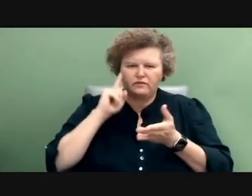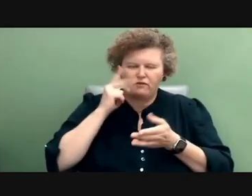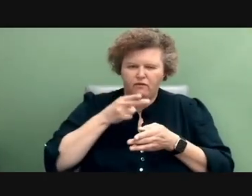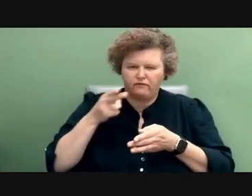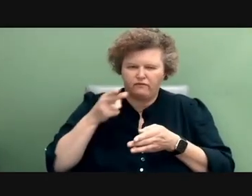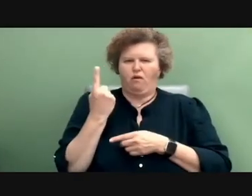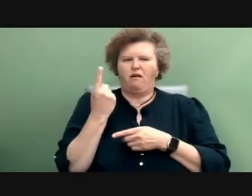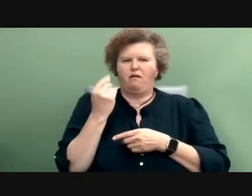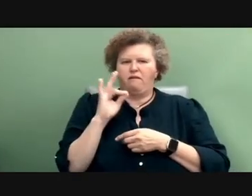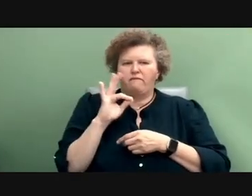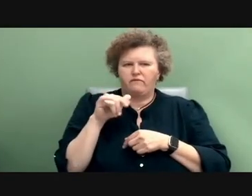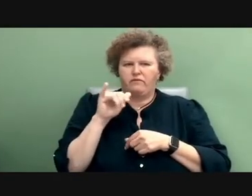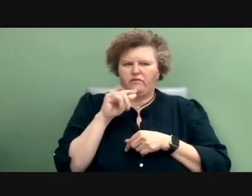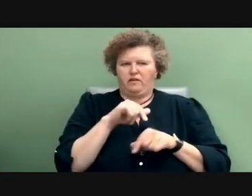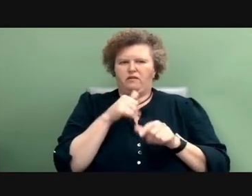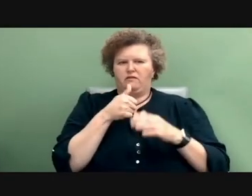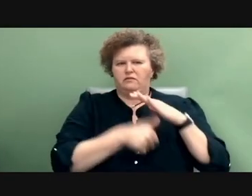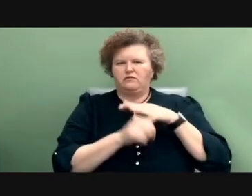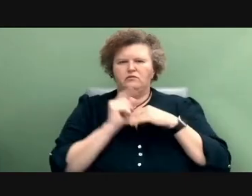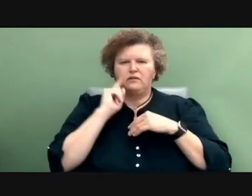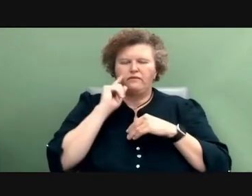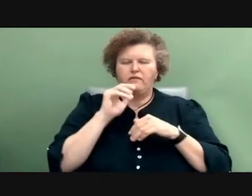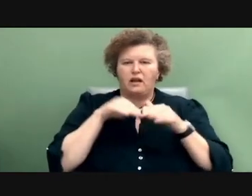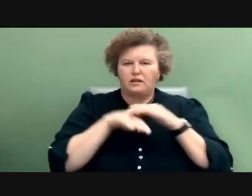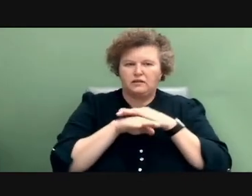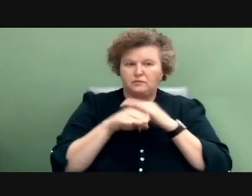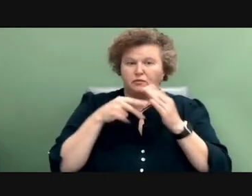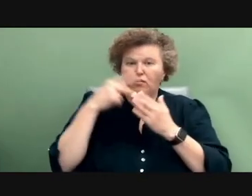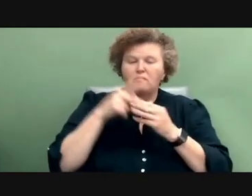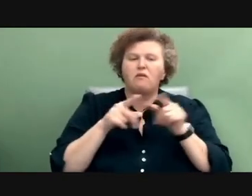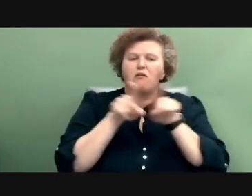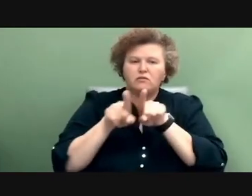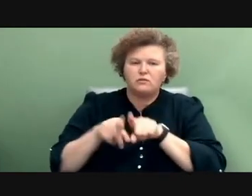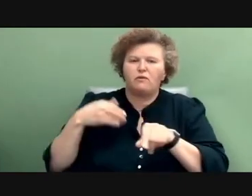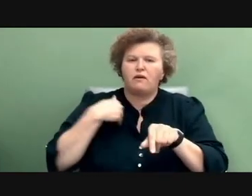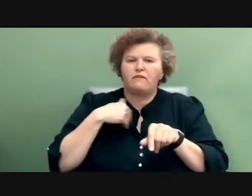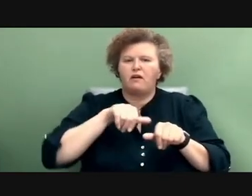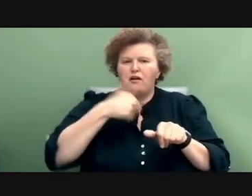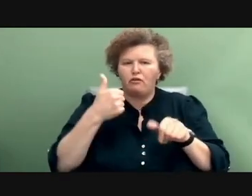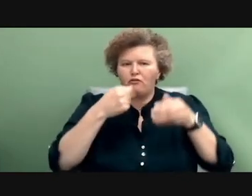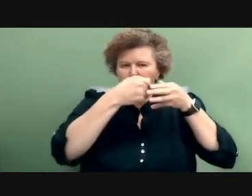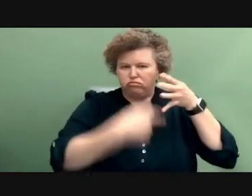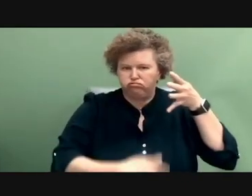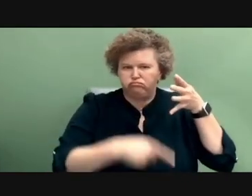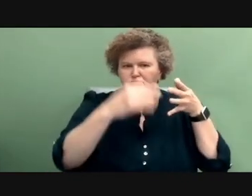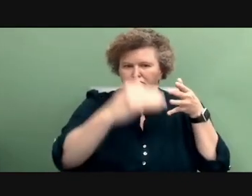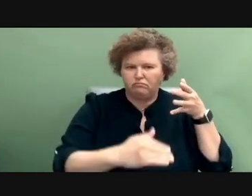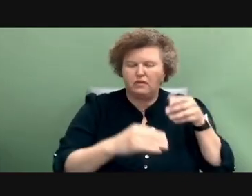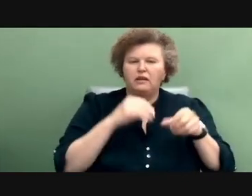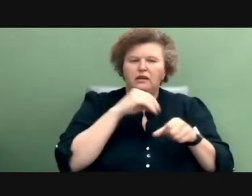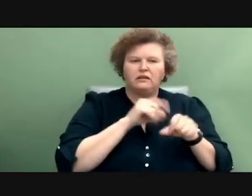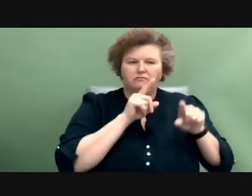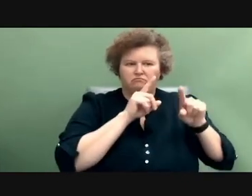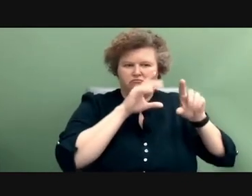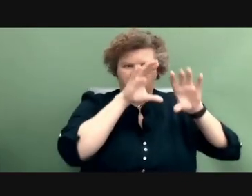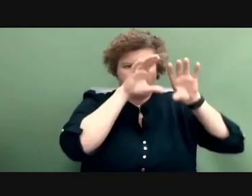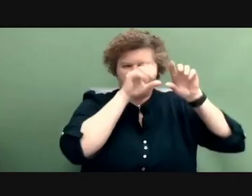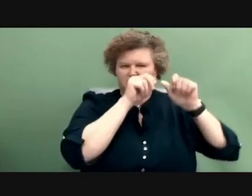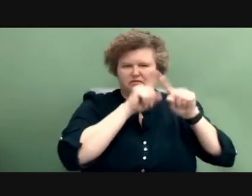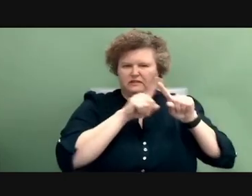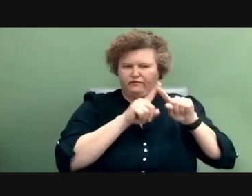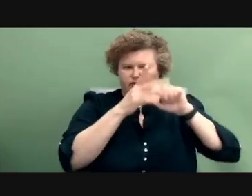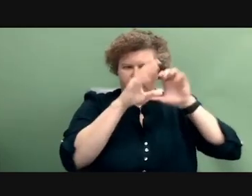Of course, NorCal Services of Deaf and Hard of Hearing is under one of those resources, but there are other resources